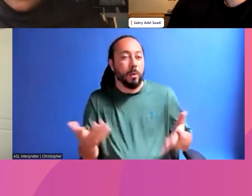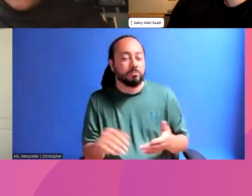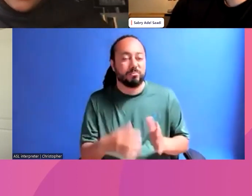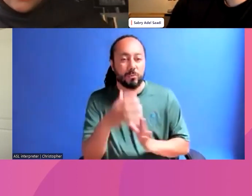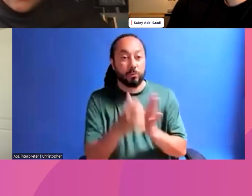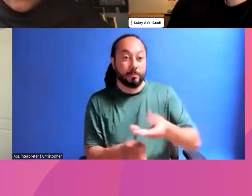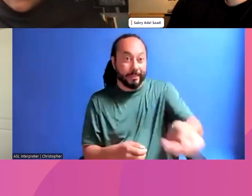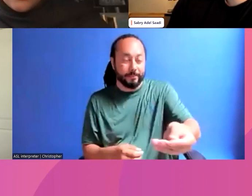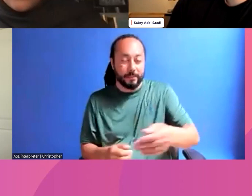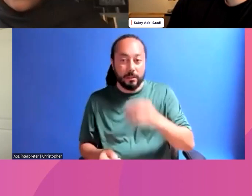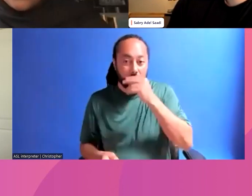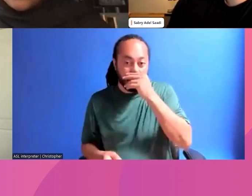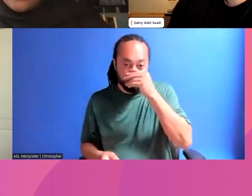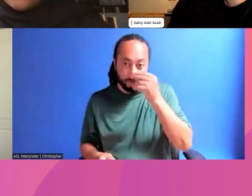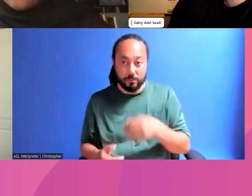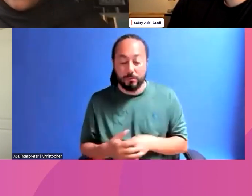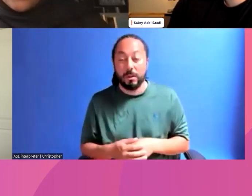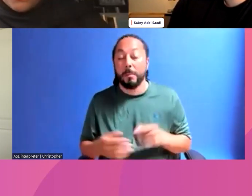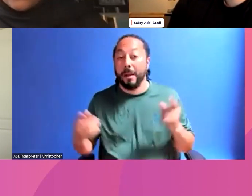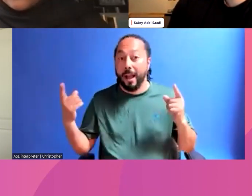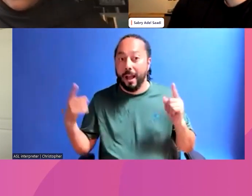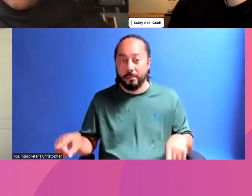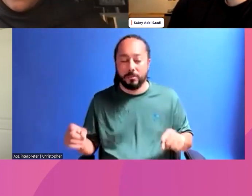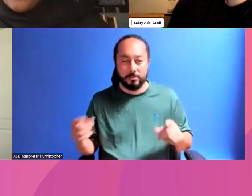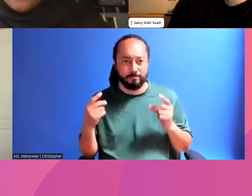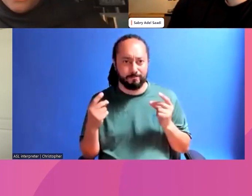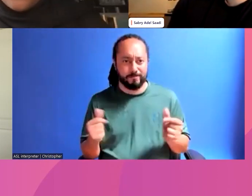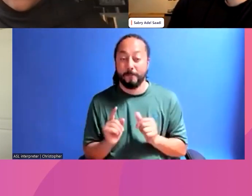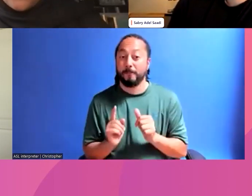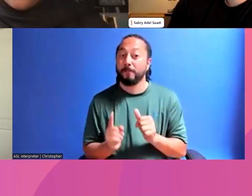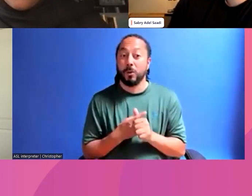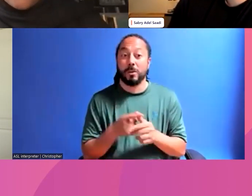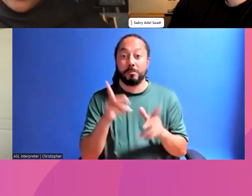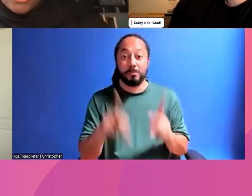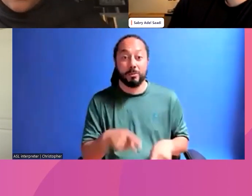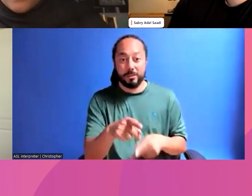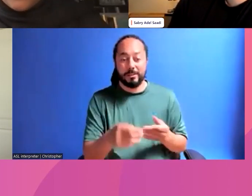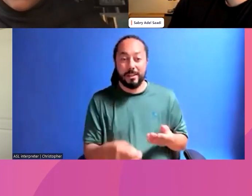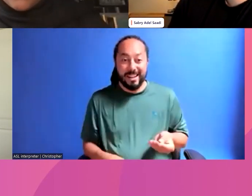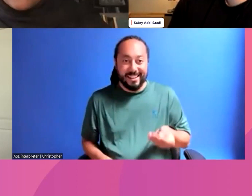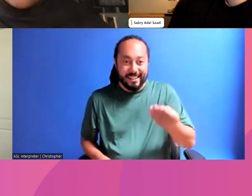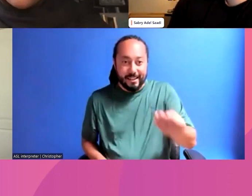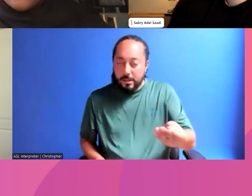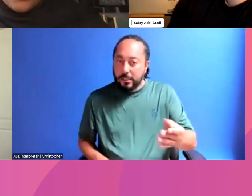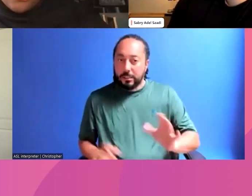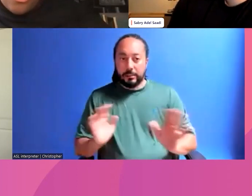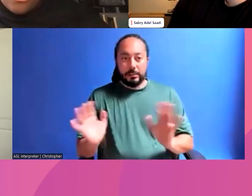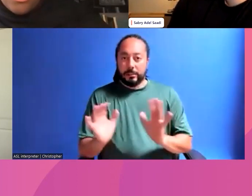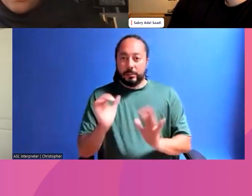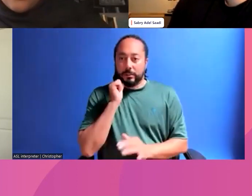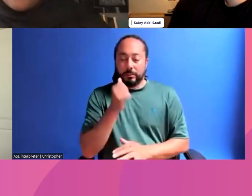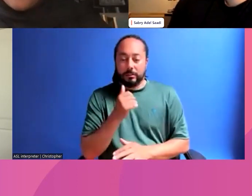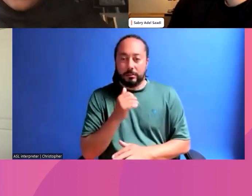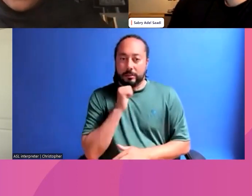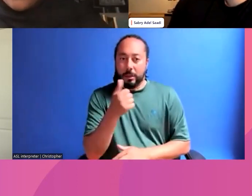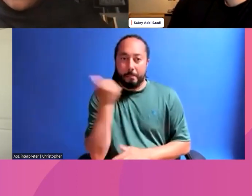quickly found out after the first participant that perhaps this is not the best way to go about it, because of the whole